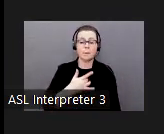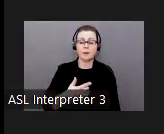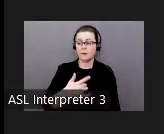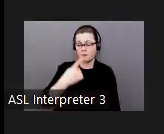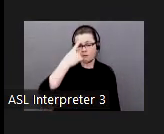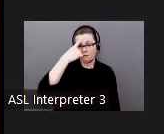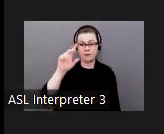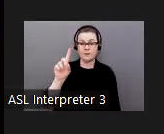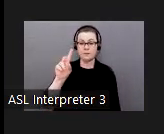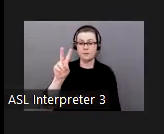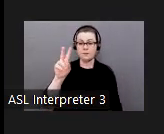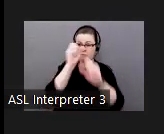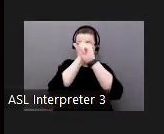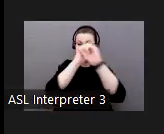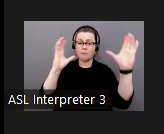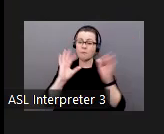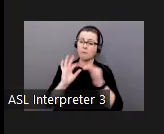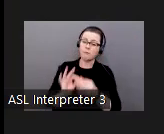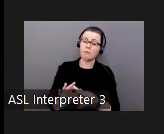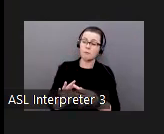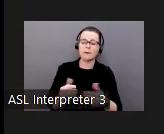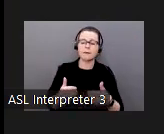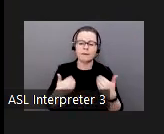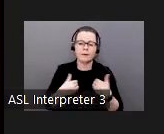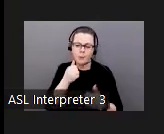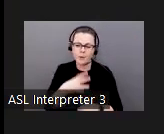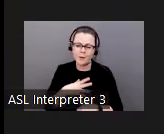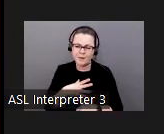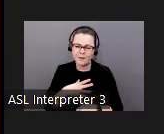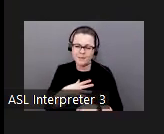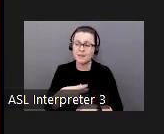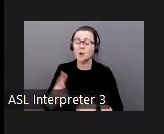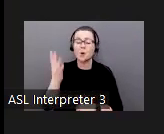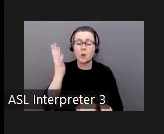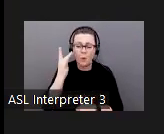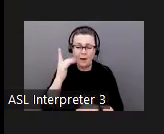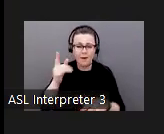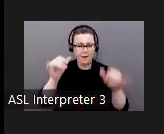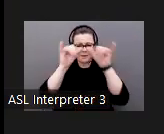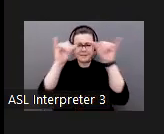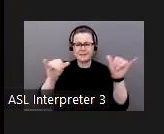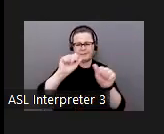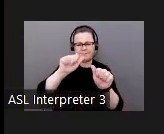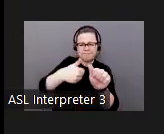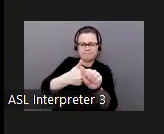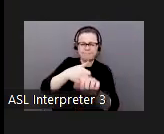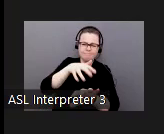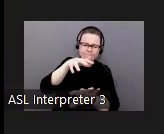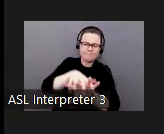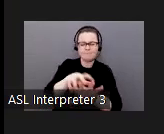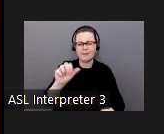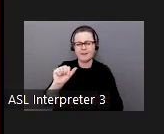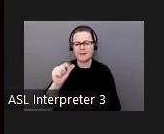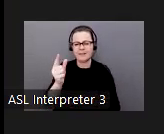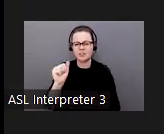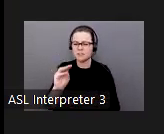in part, that's due to the systemic ageism that's embedded. And we see that in things like global and national